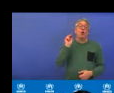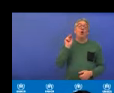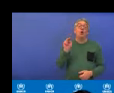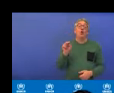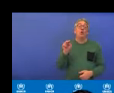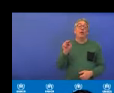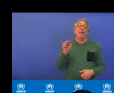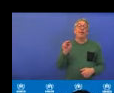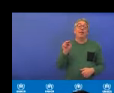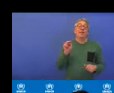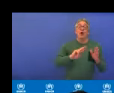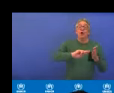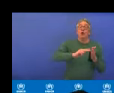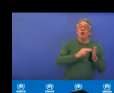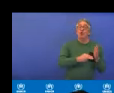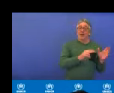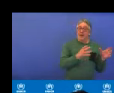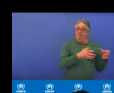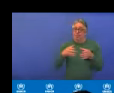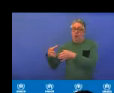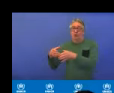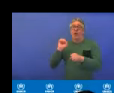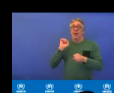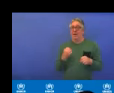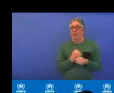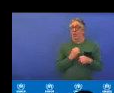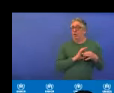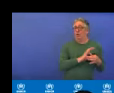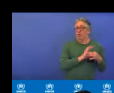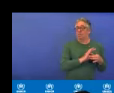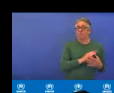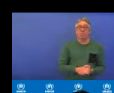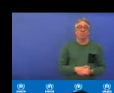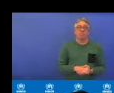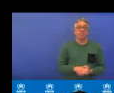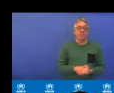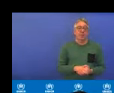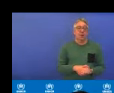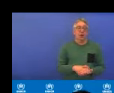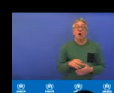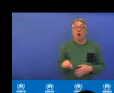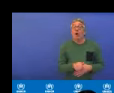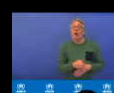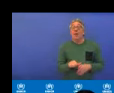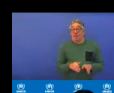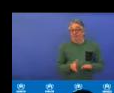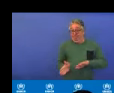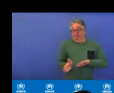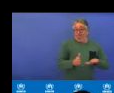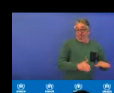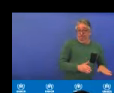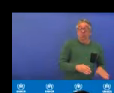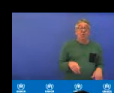disabilities. And we also want to continue working with the special rapporteurs and special procedures, which we do. I think there's a lot